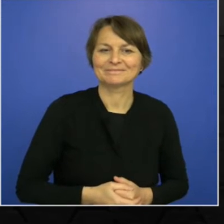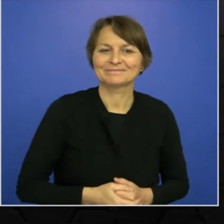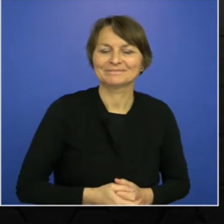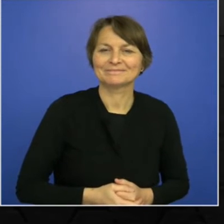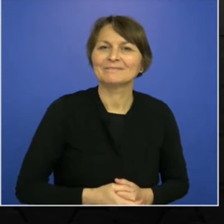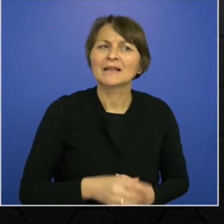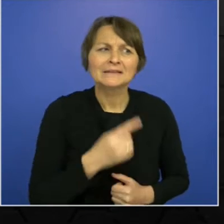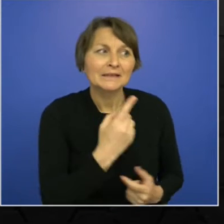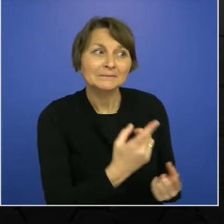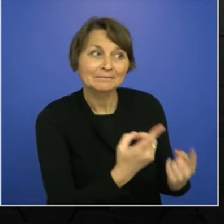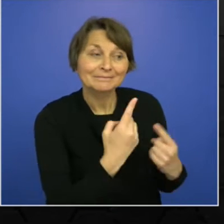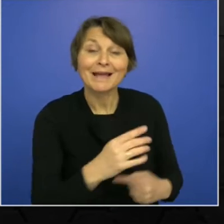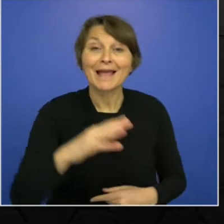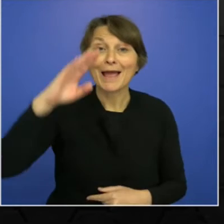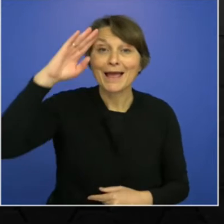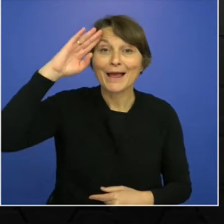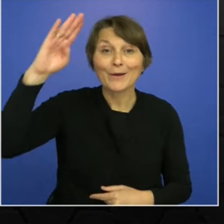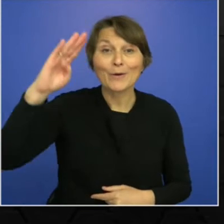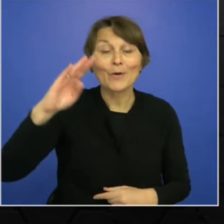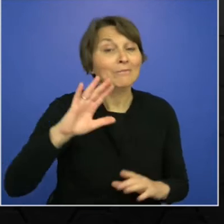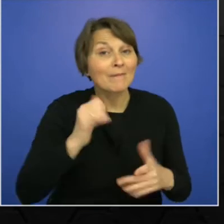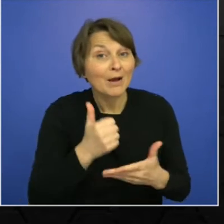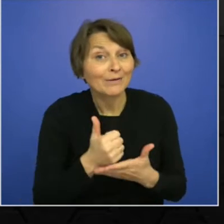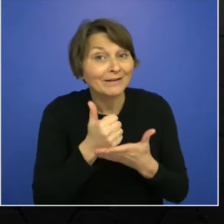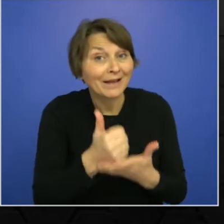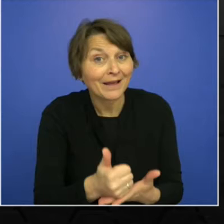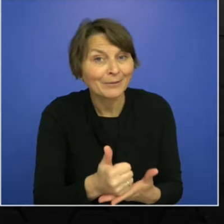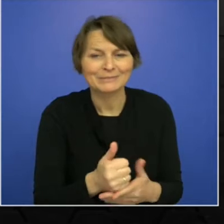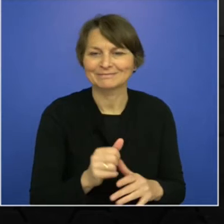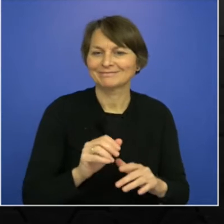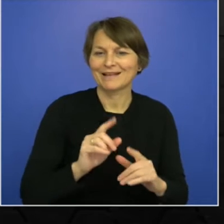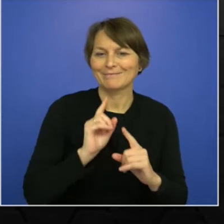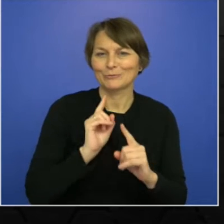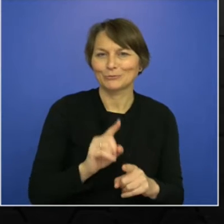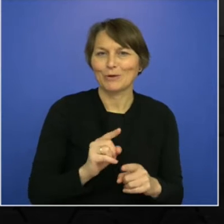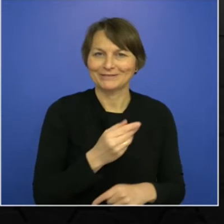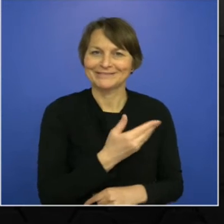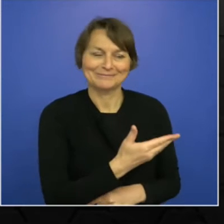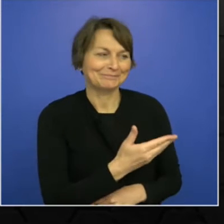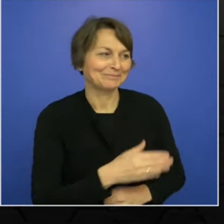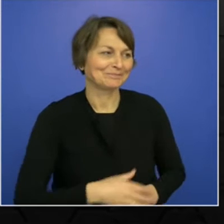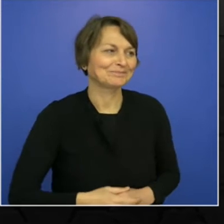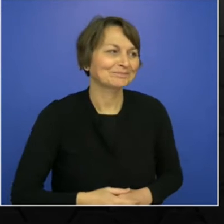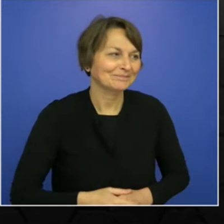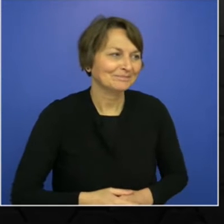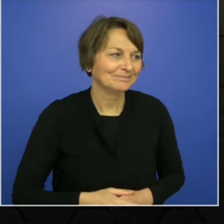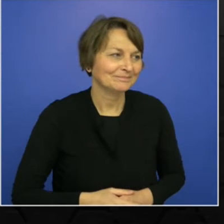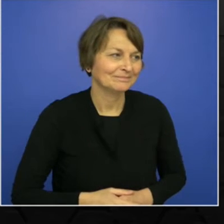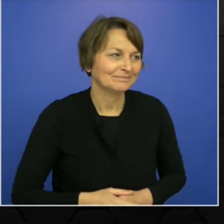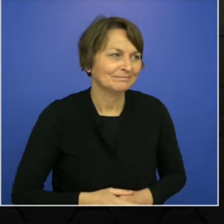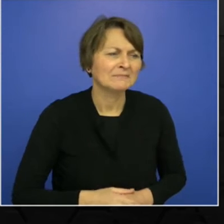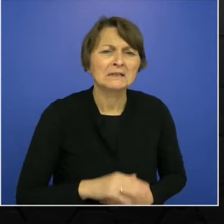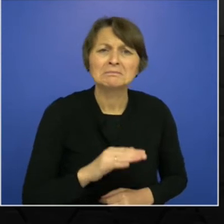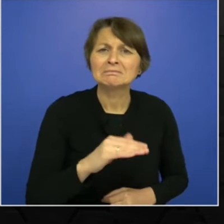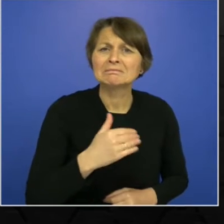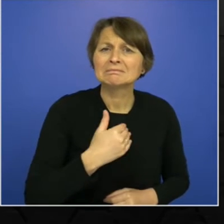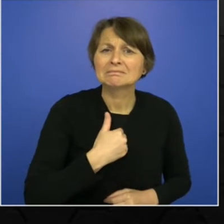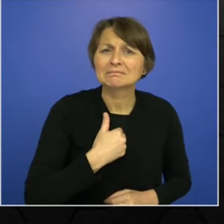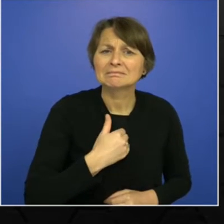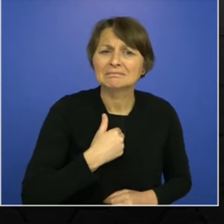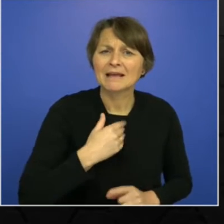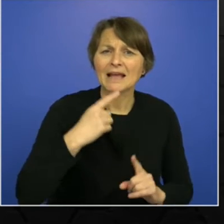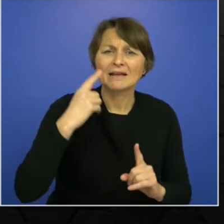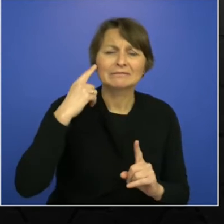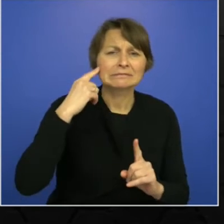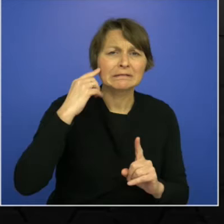We can start and type, for example, I have a fever. so that we can check the first thing that is